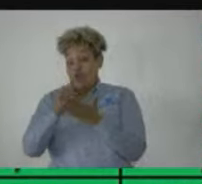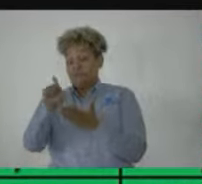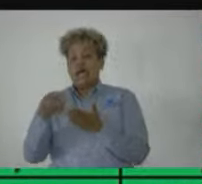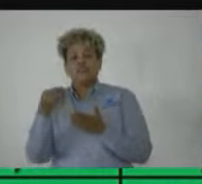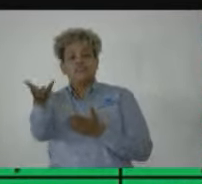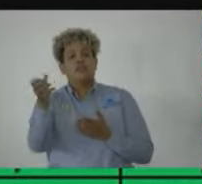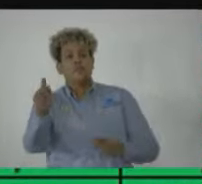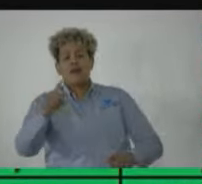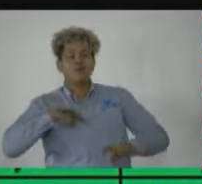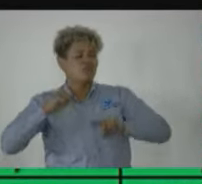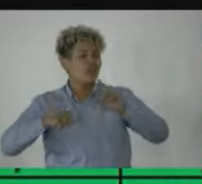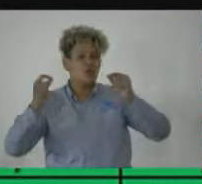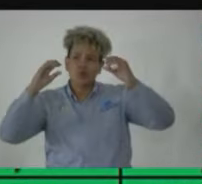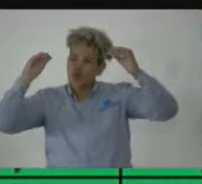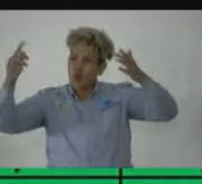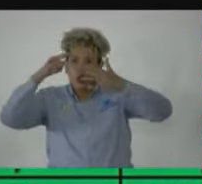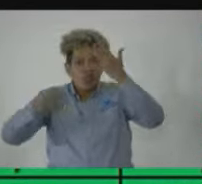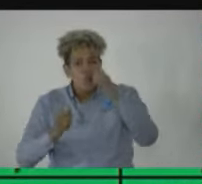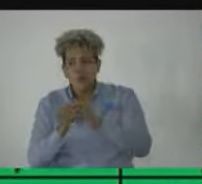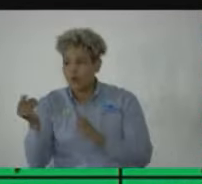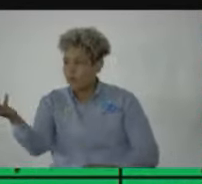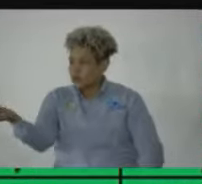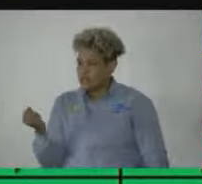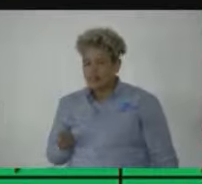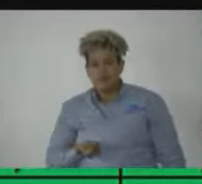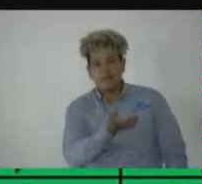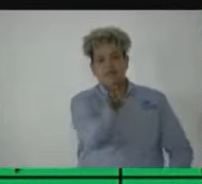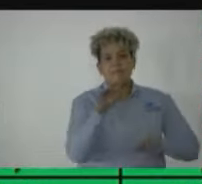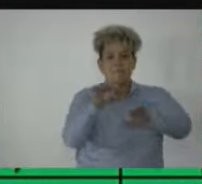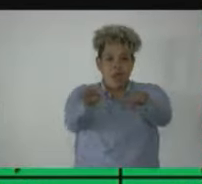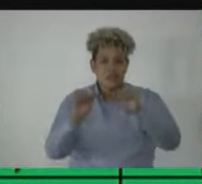We could not do any of those things without revenue.